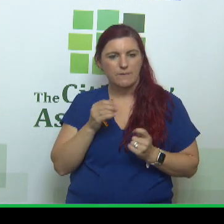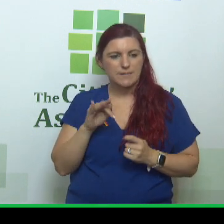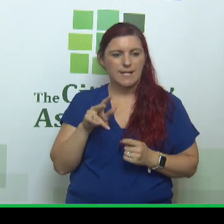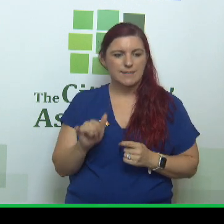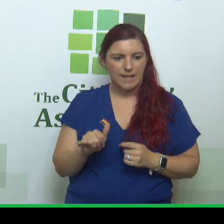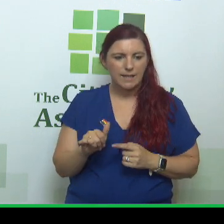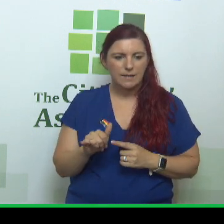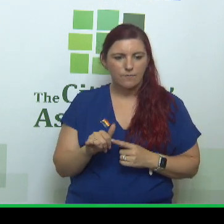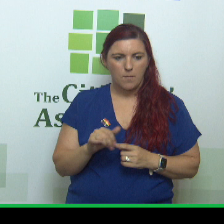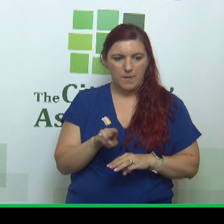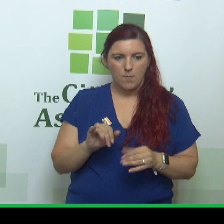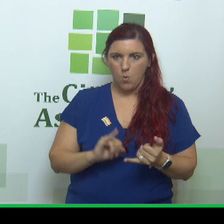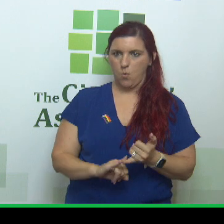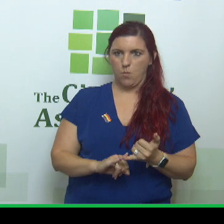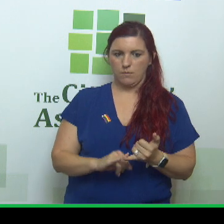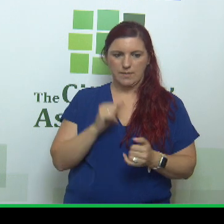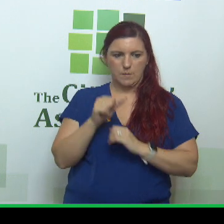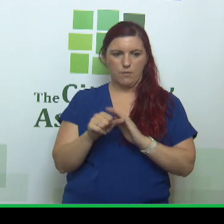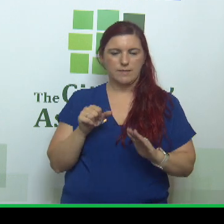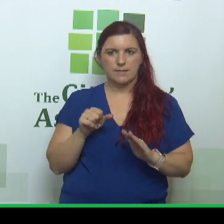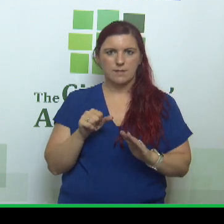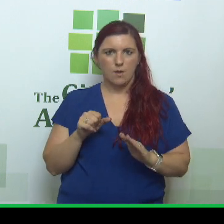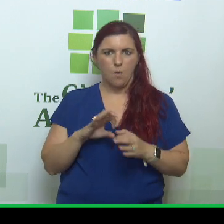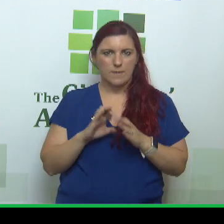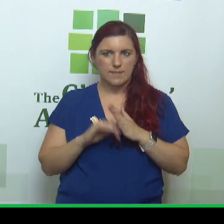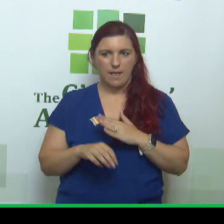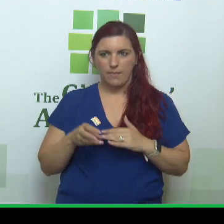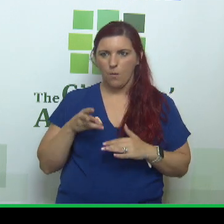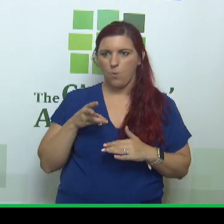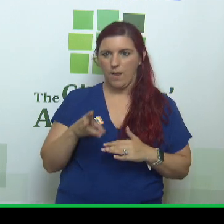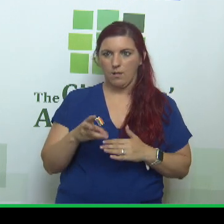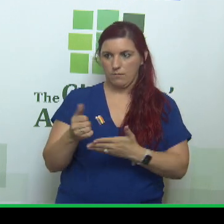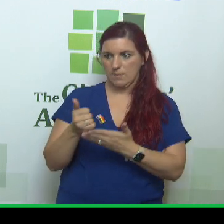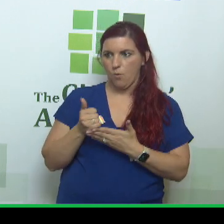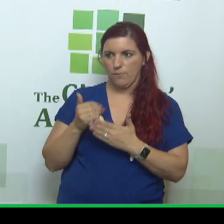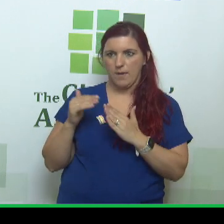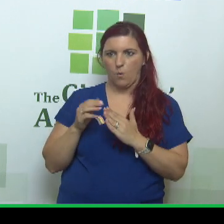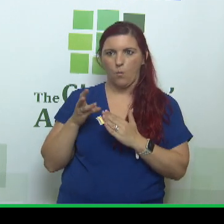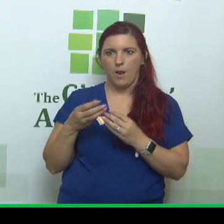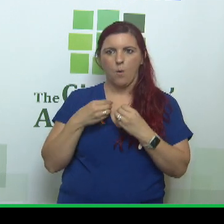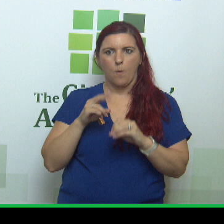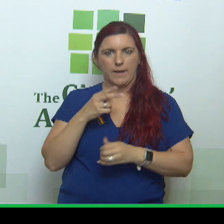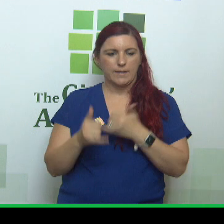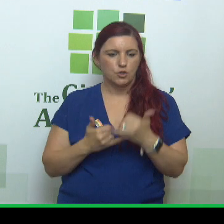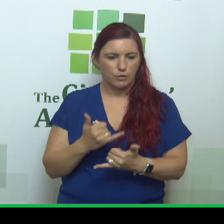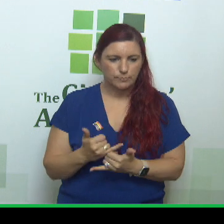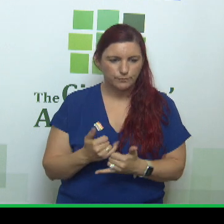those experiencing homelessness, which with the support of the Department of Housing and Health, will be opened next year.